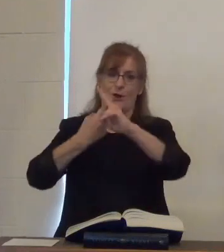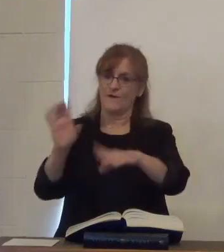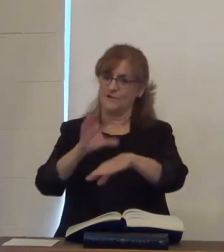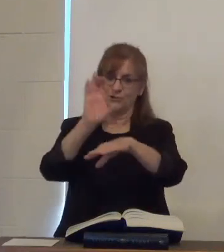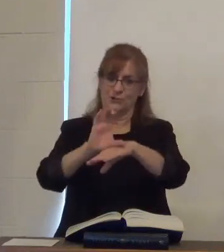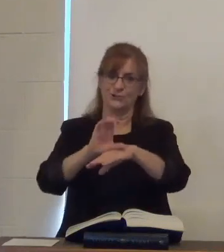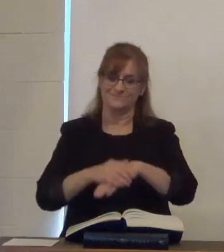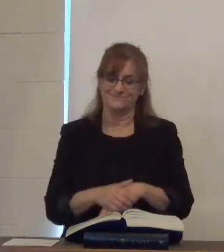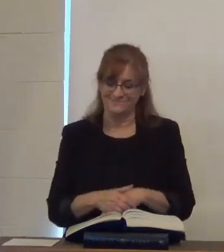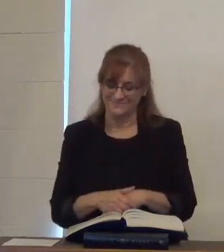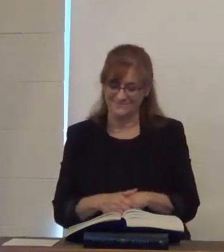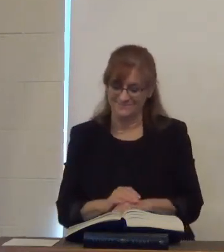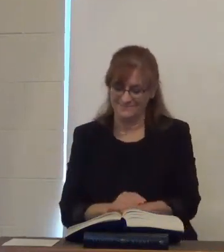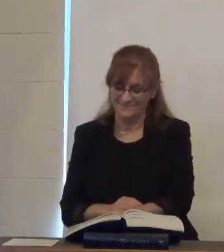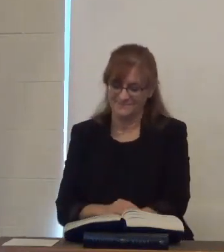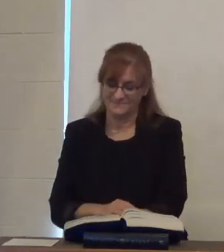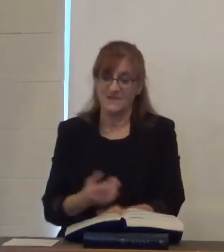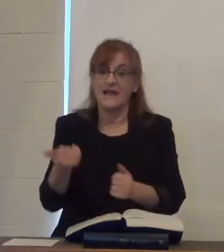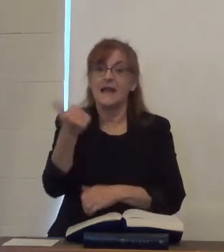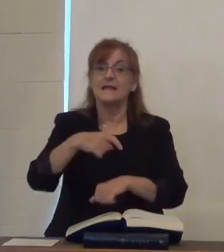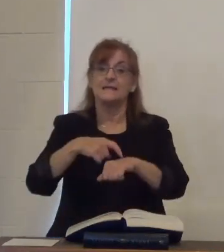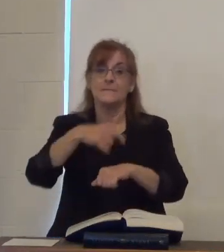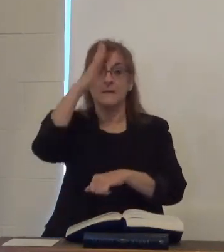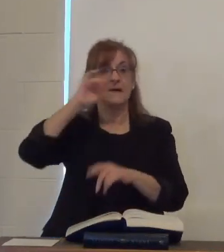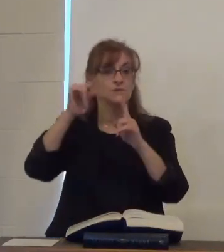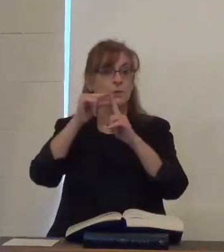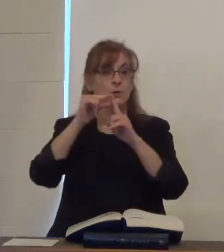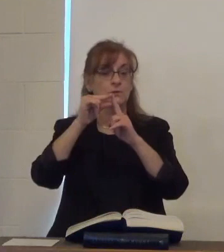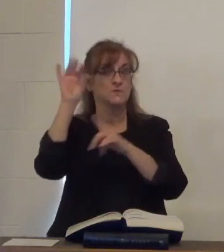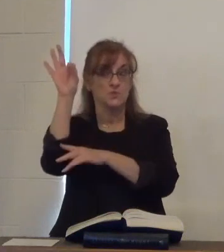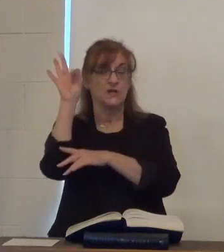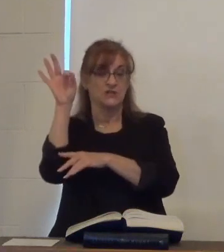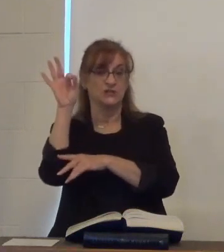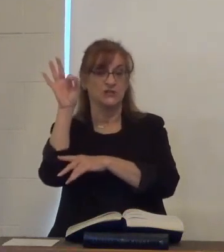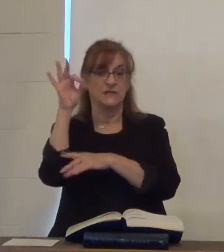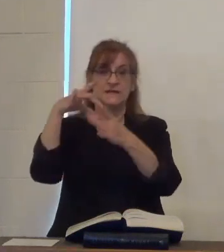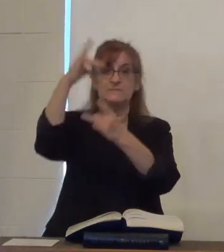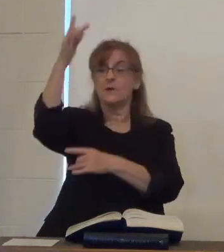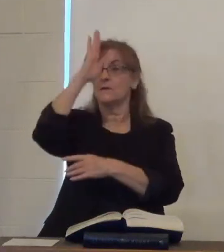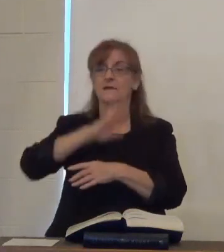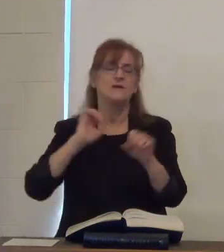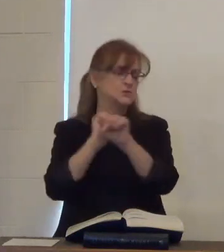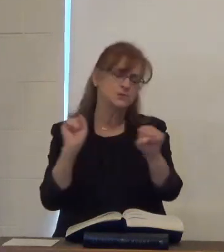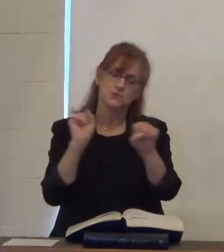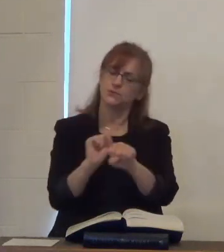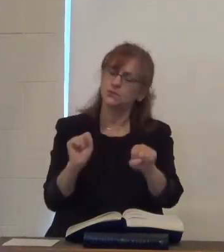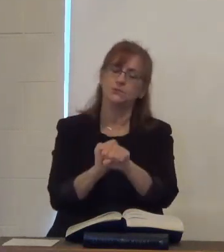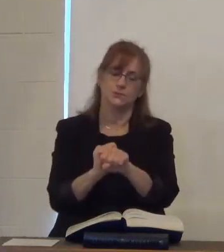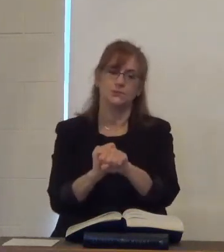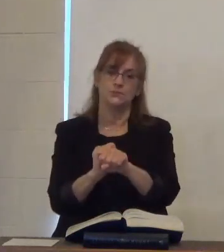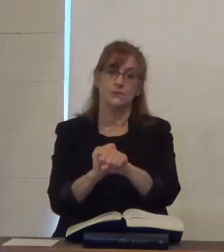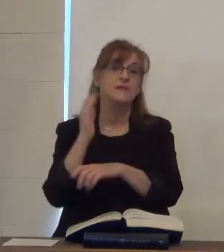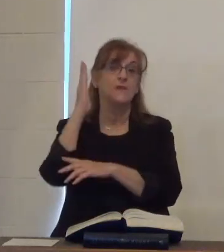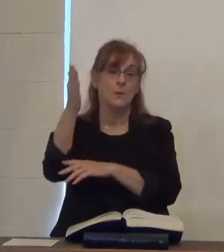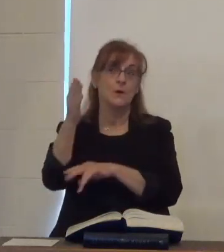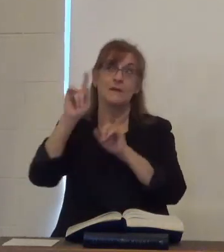the church. Whenever the word of God is opened, and the Spirit of God is at work, there will be